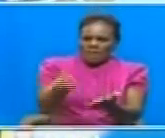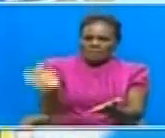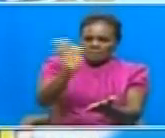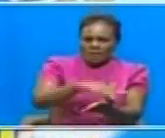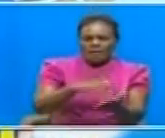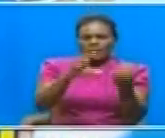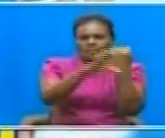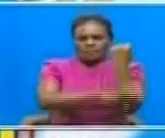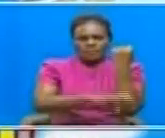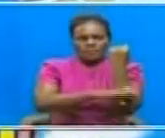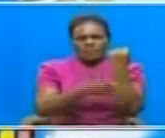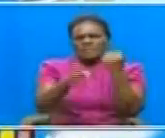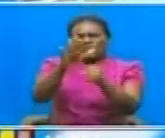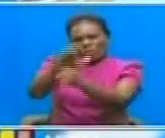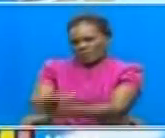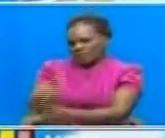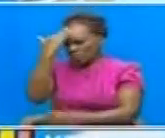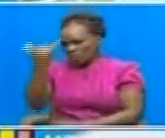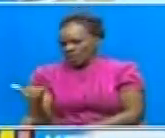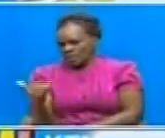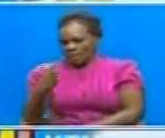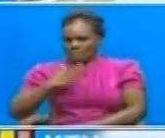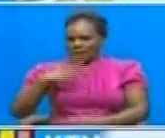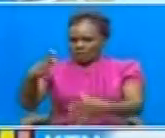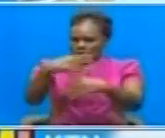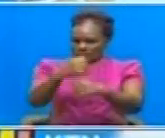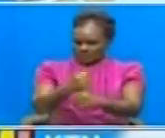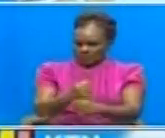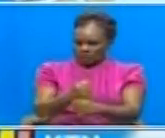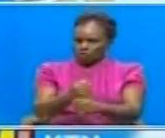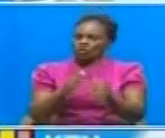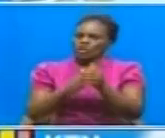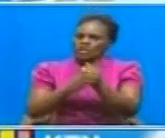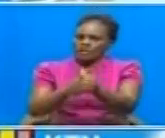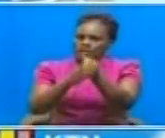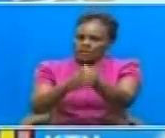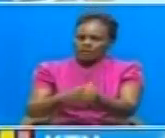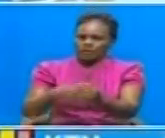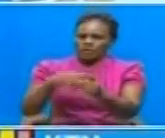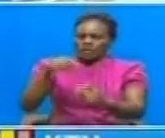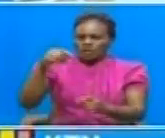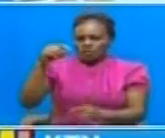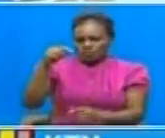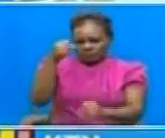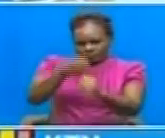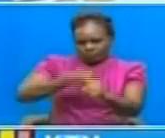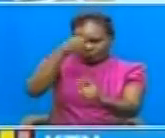the last 18 years being targeted? Keroche Breweries has been on the forefront of fighting illicit brews.